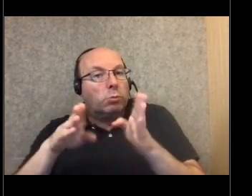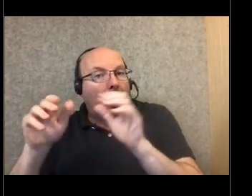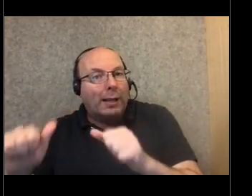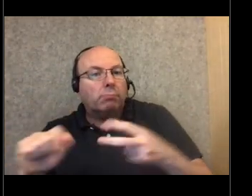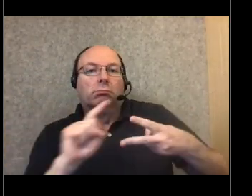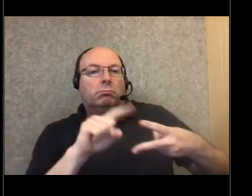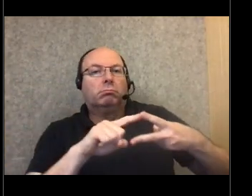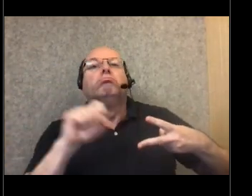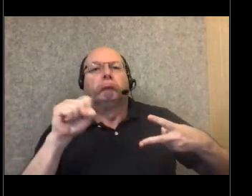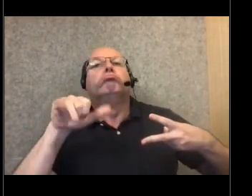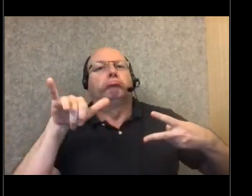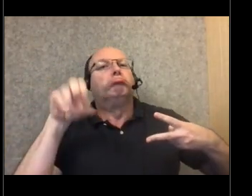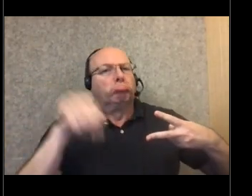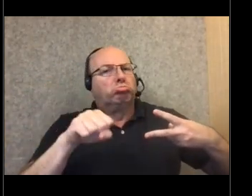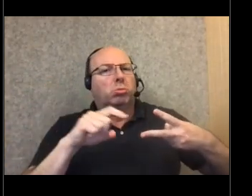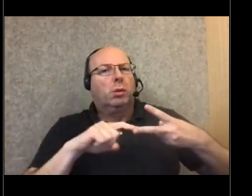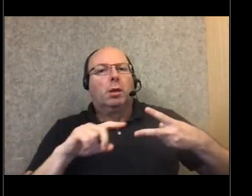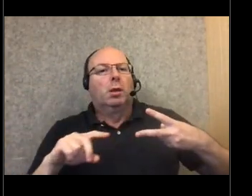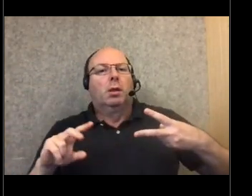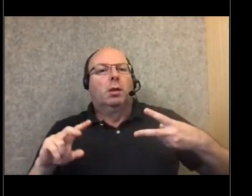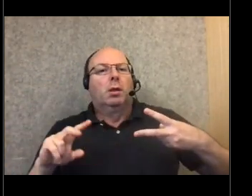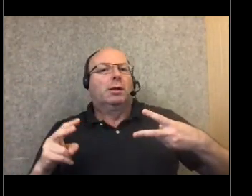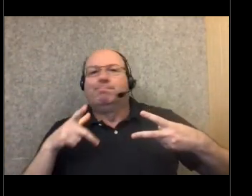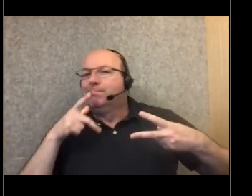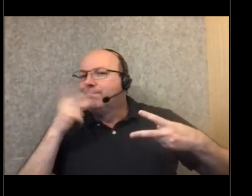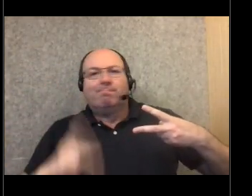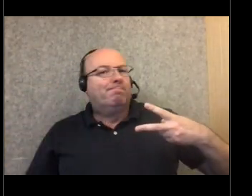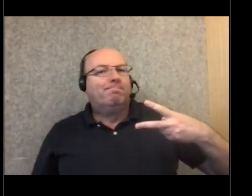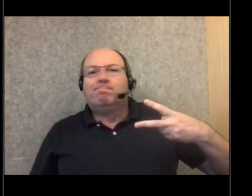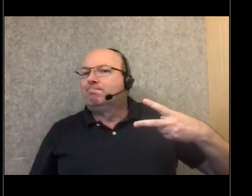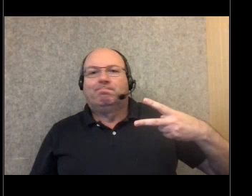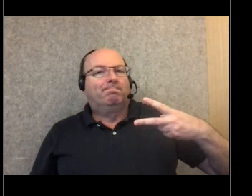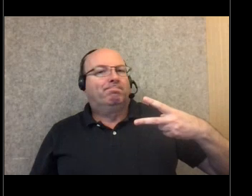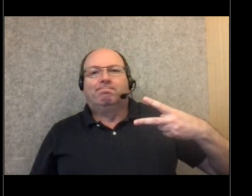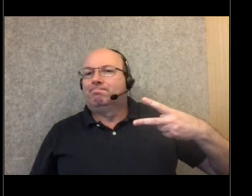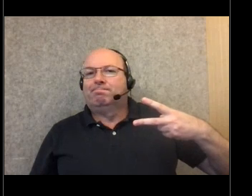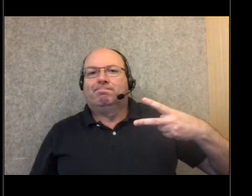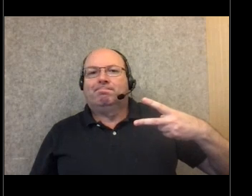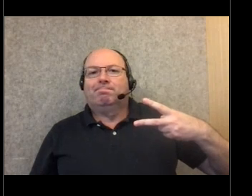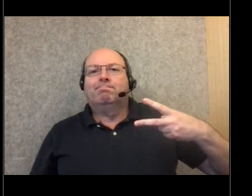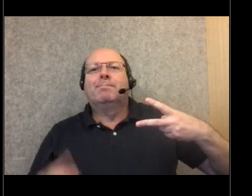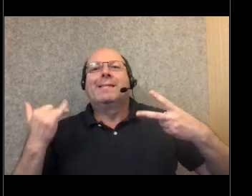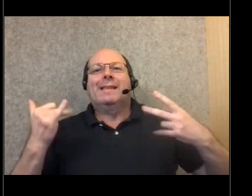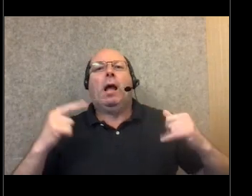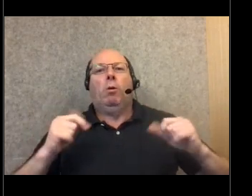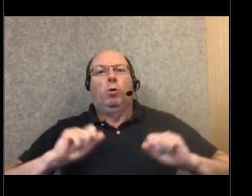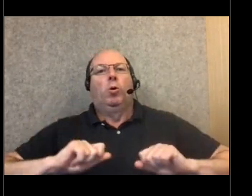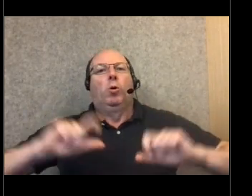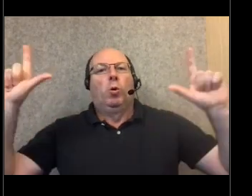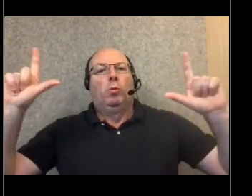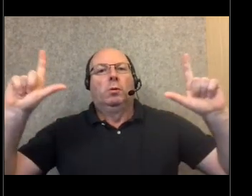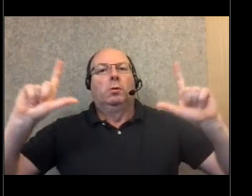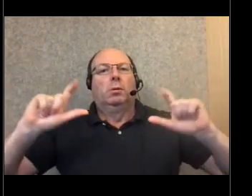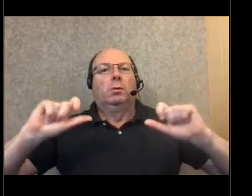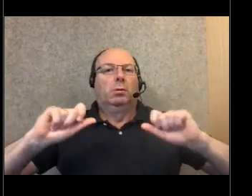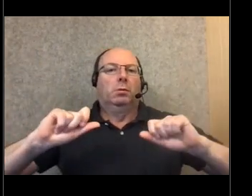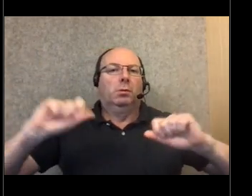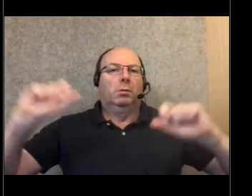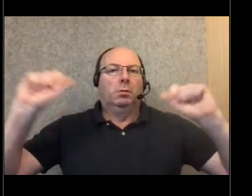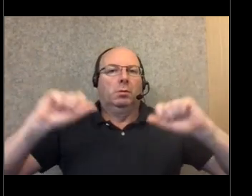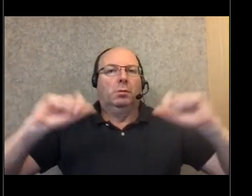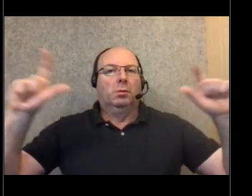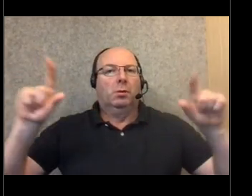can, and the second answer option is cannot. And now I will launch this